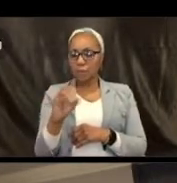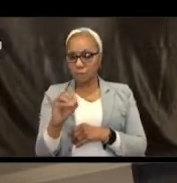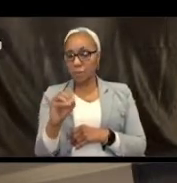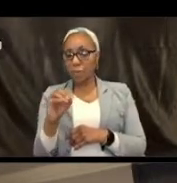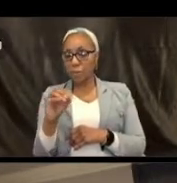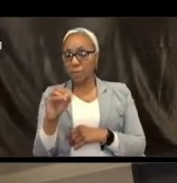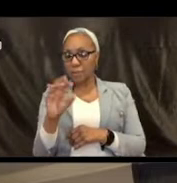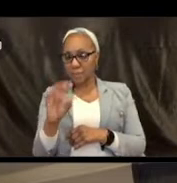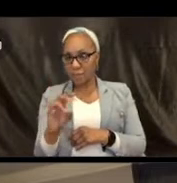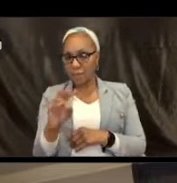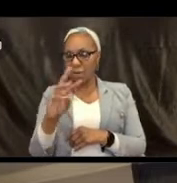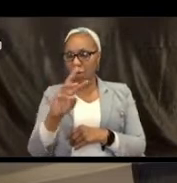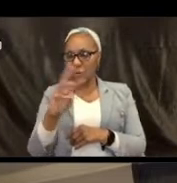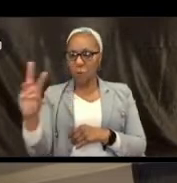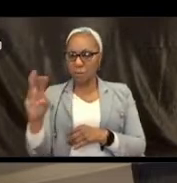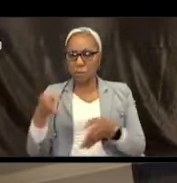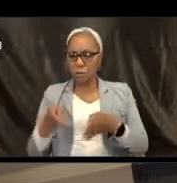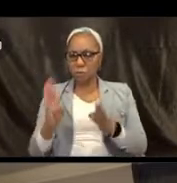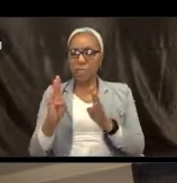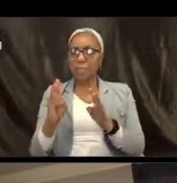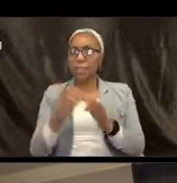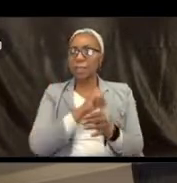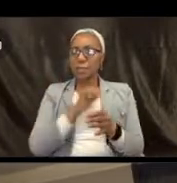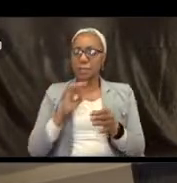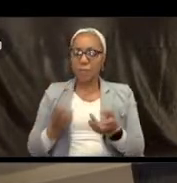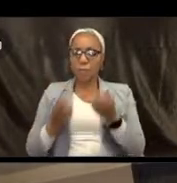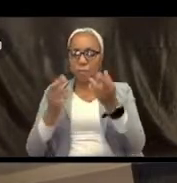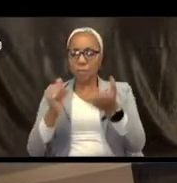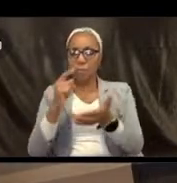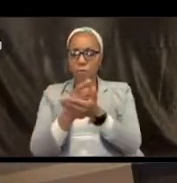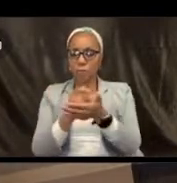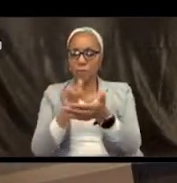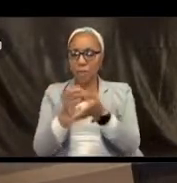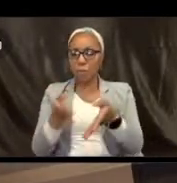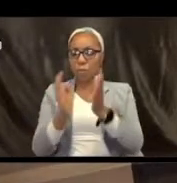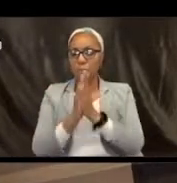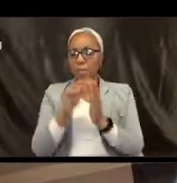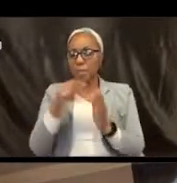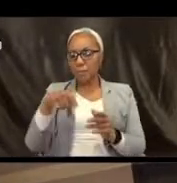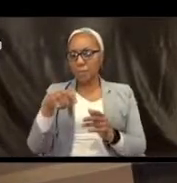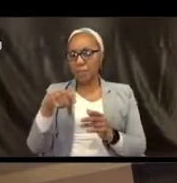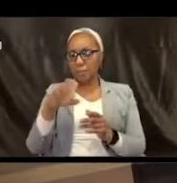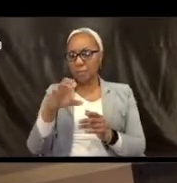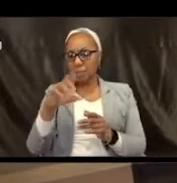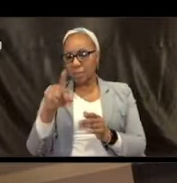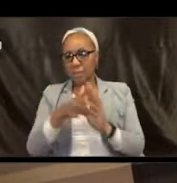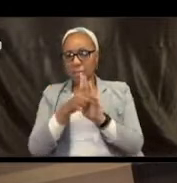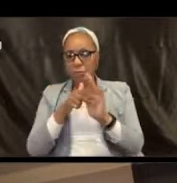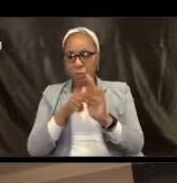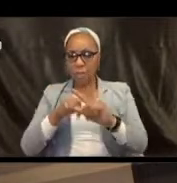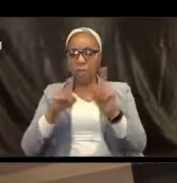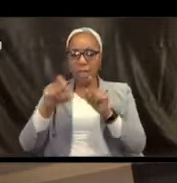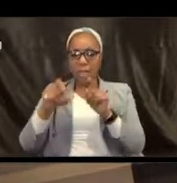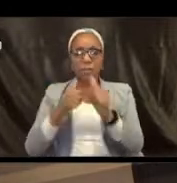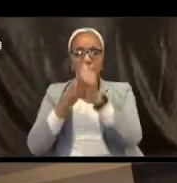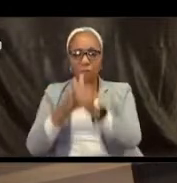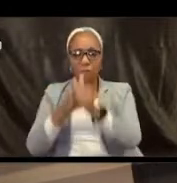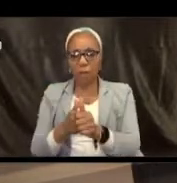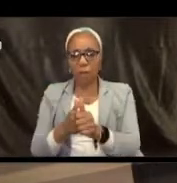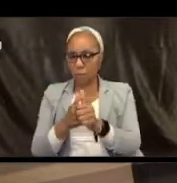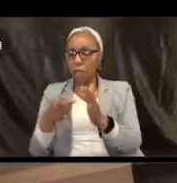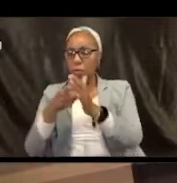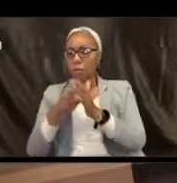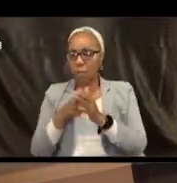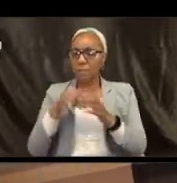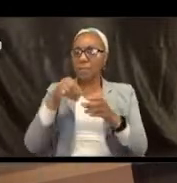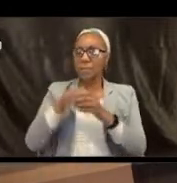2507 West 7th Street. Staff recommends approval of the requested PDC zoning, subject to the compliance with the comments and conditions